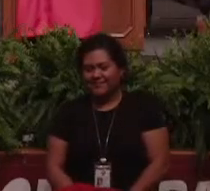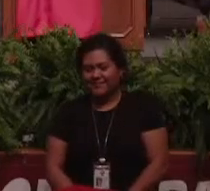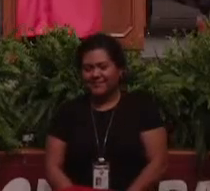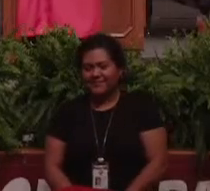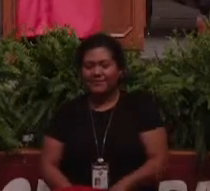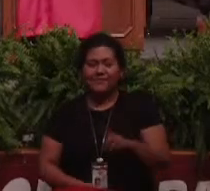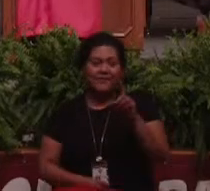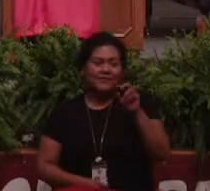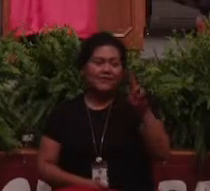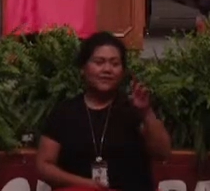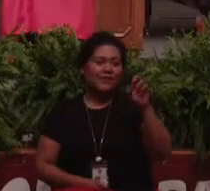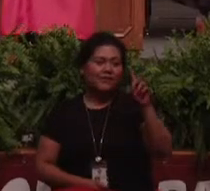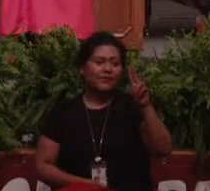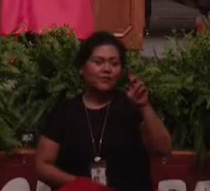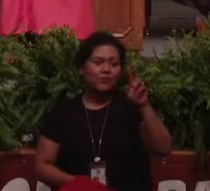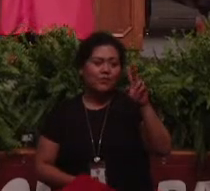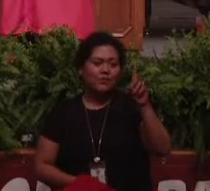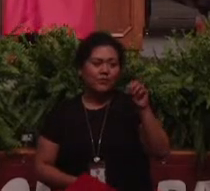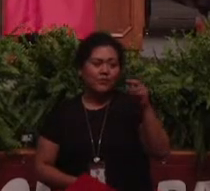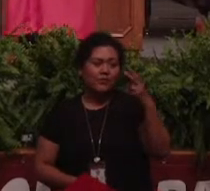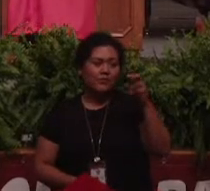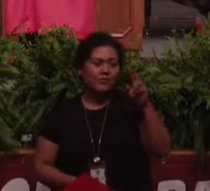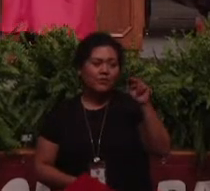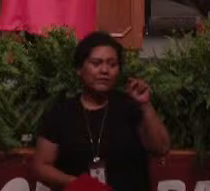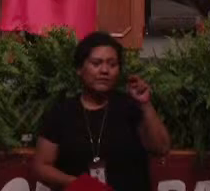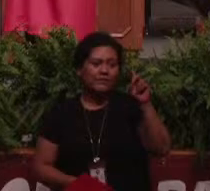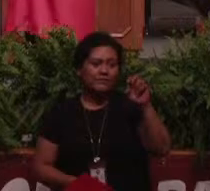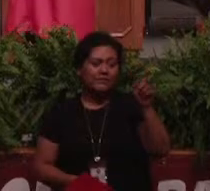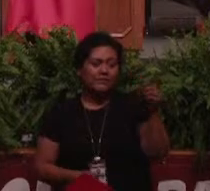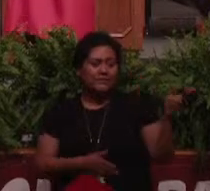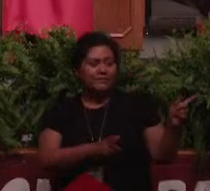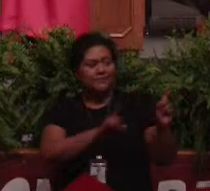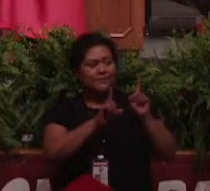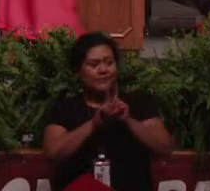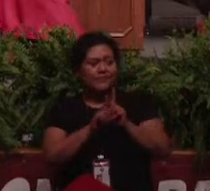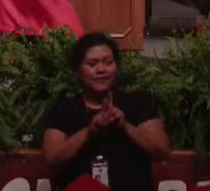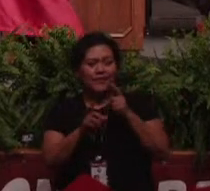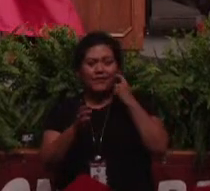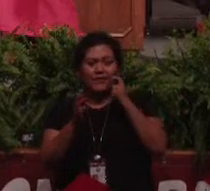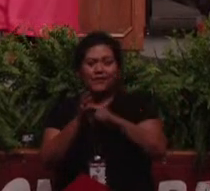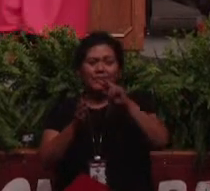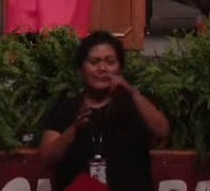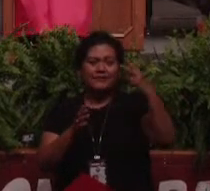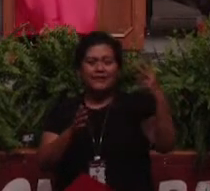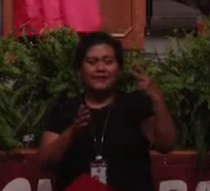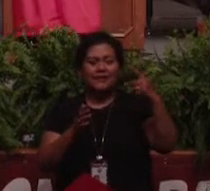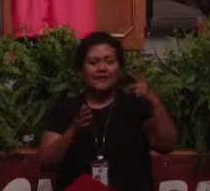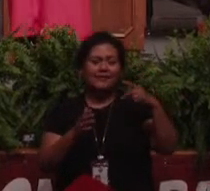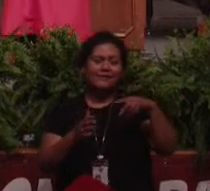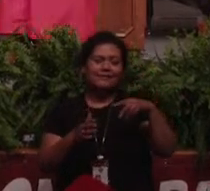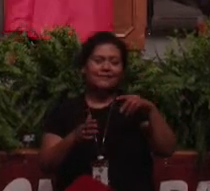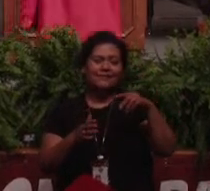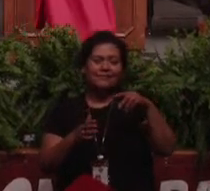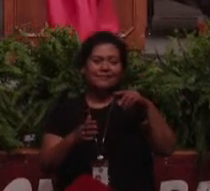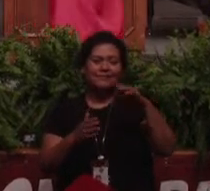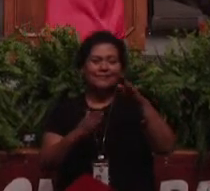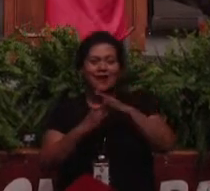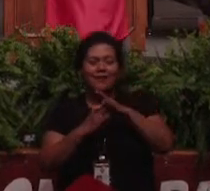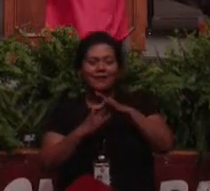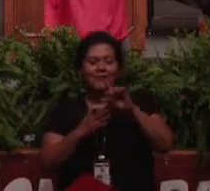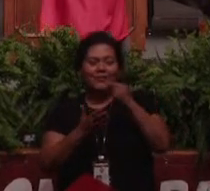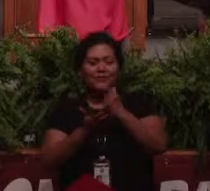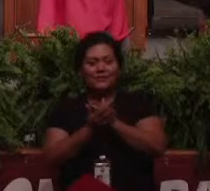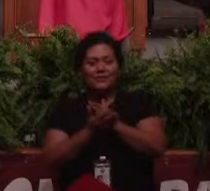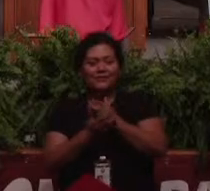Dr. Eduardo Hernandez, at this time, please join me in recognizing our second highest ranking student, Mr. Enrique Vanegas Jr.